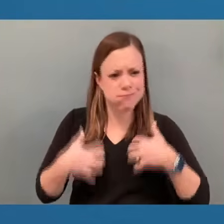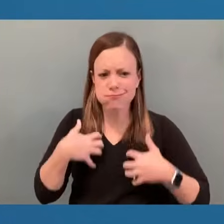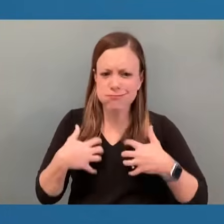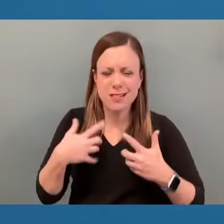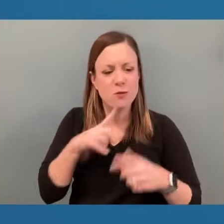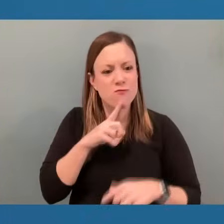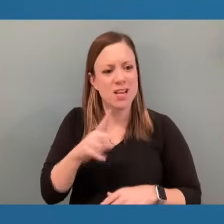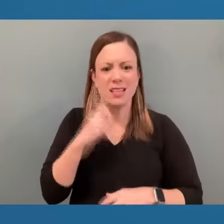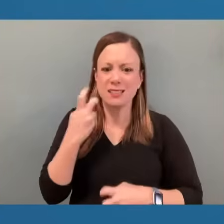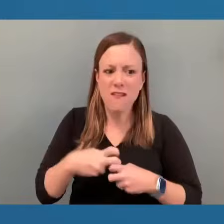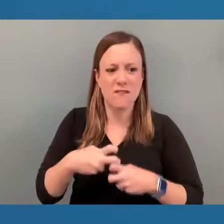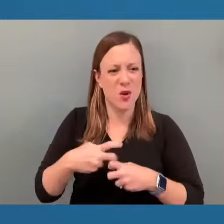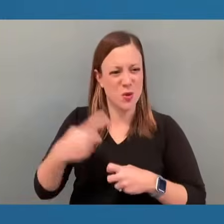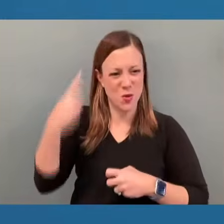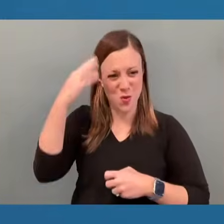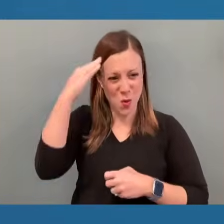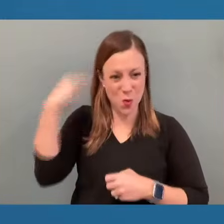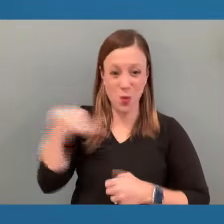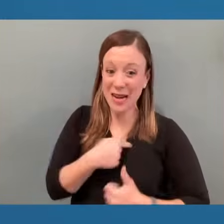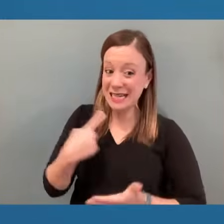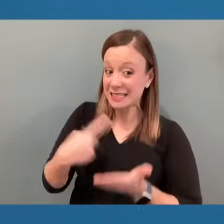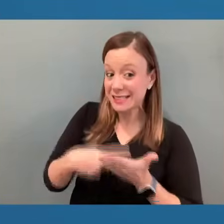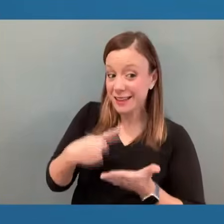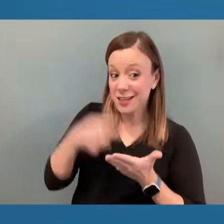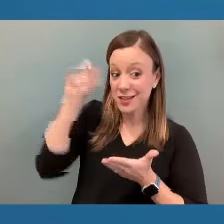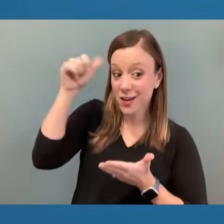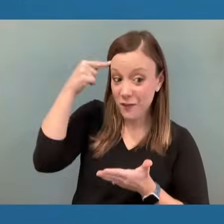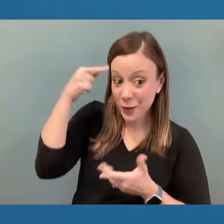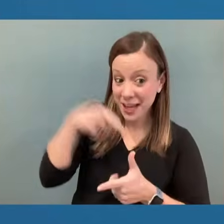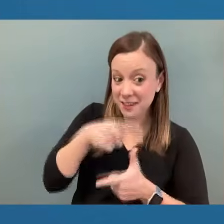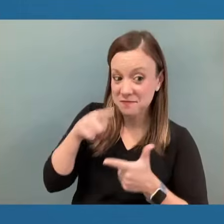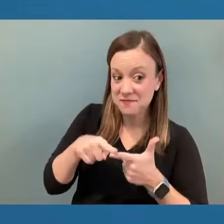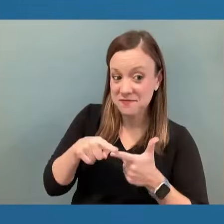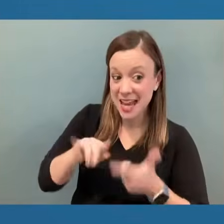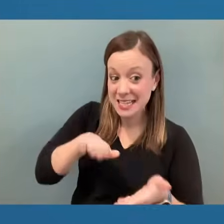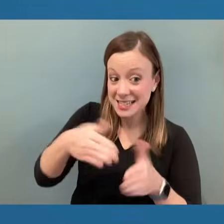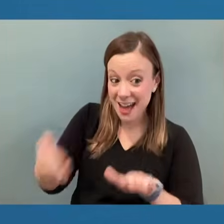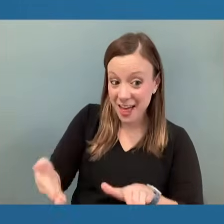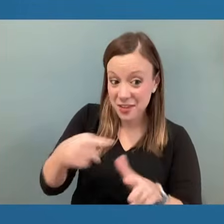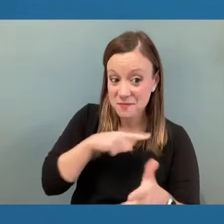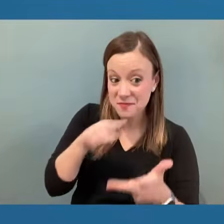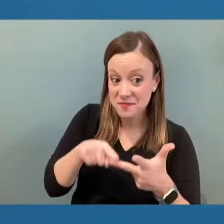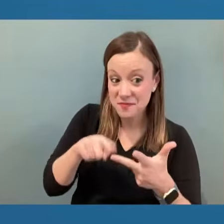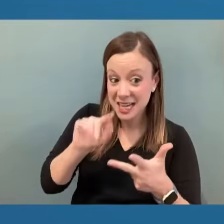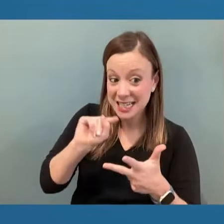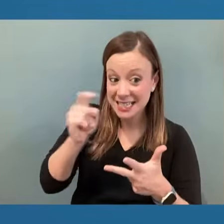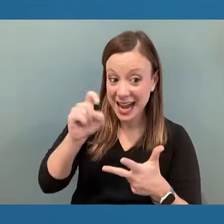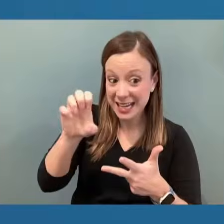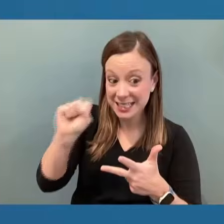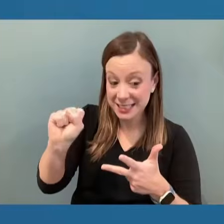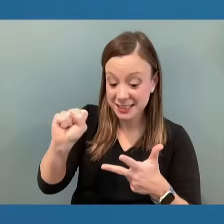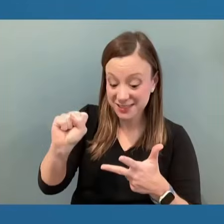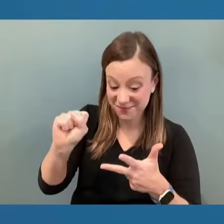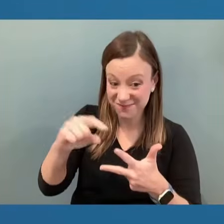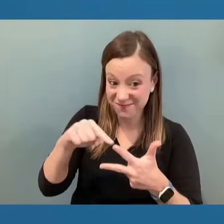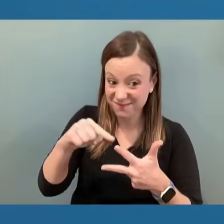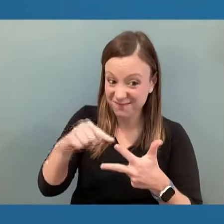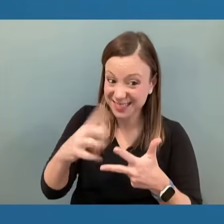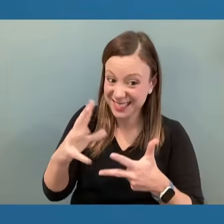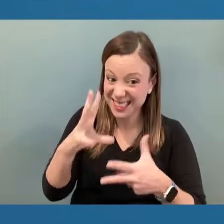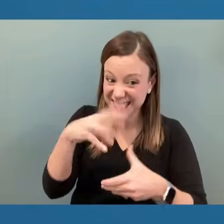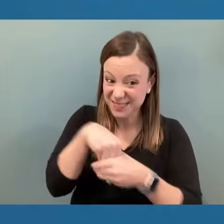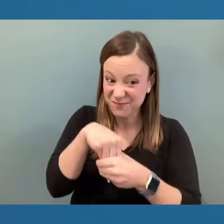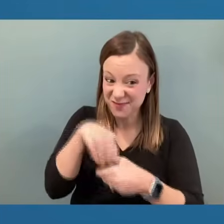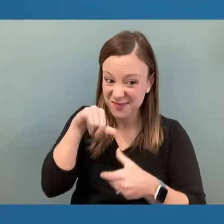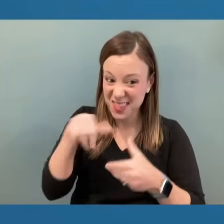know, this is clearly in that category. And it's one I know she doesn't take lightly, but you had a terrific